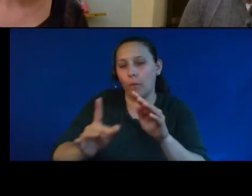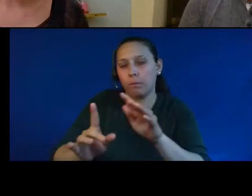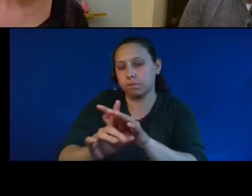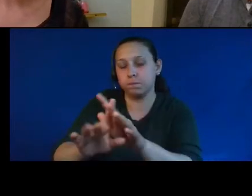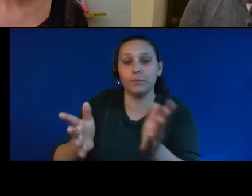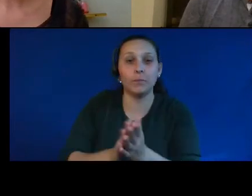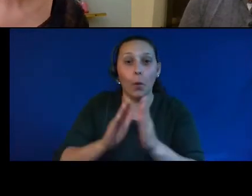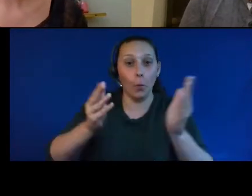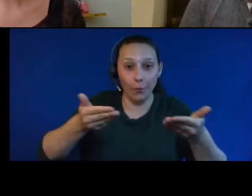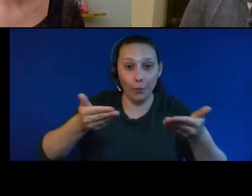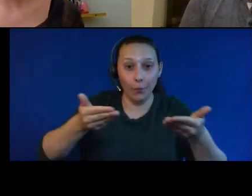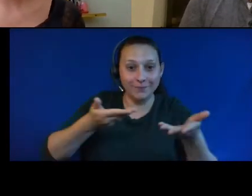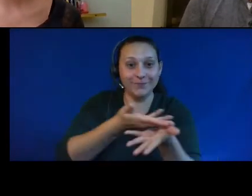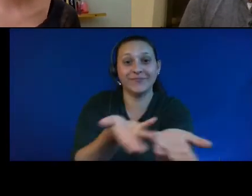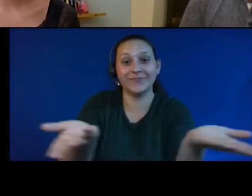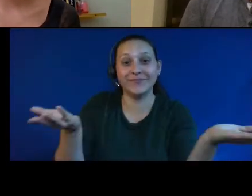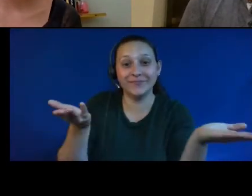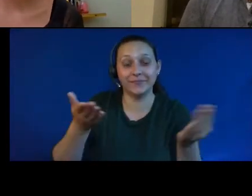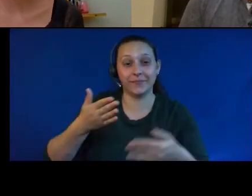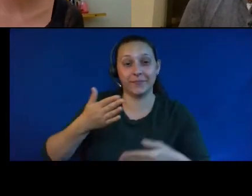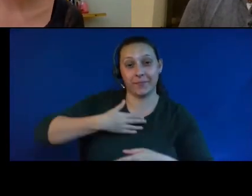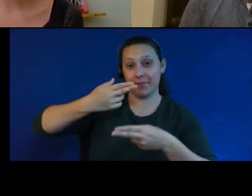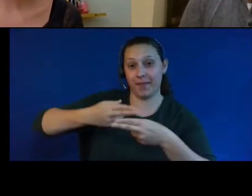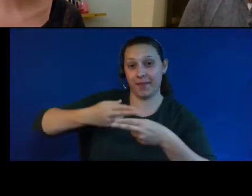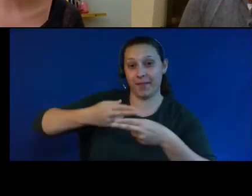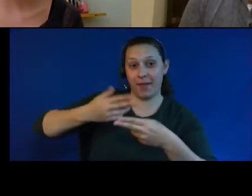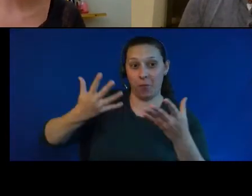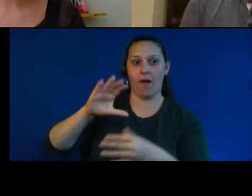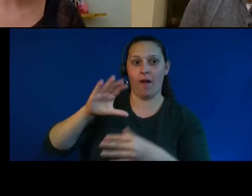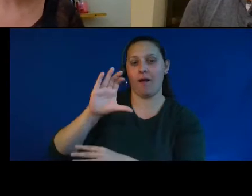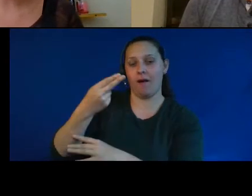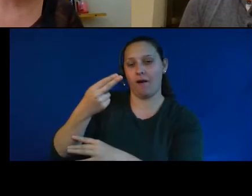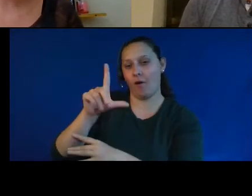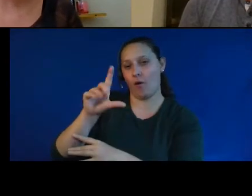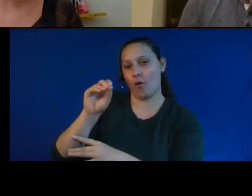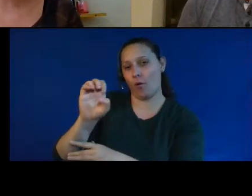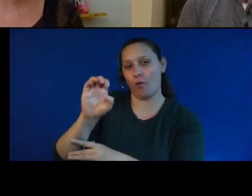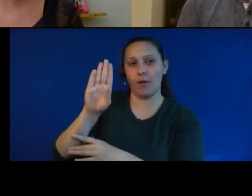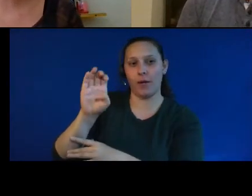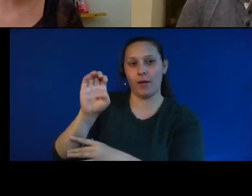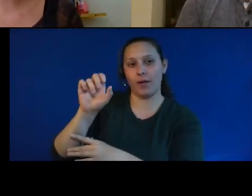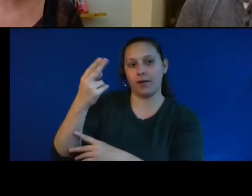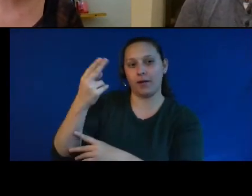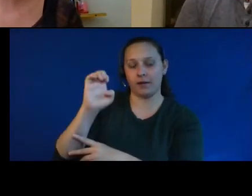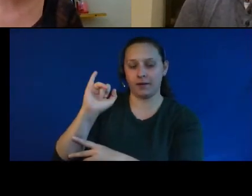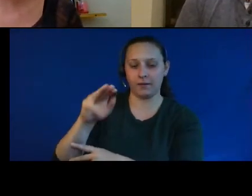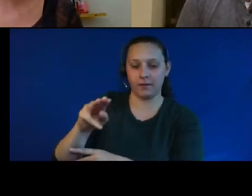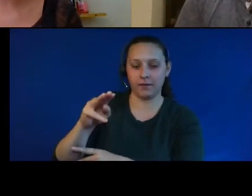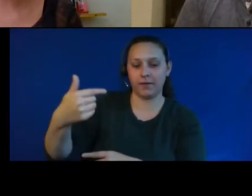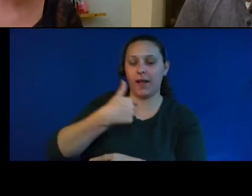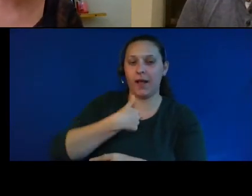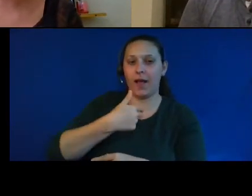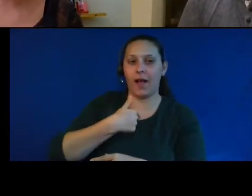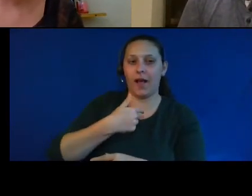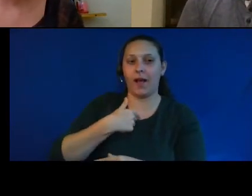Welcome, everyone. My name is Chloe Beesham. I'm the Program and Outreach Manager at the Dun&Dishponde Queens